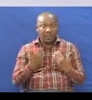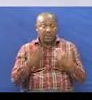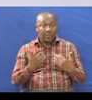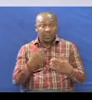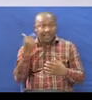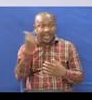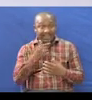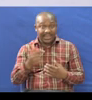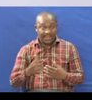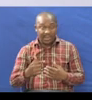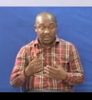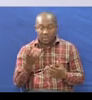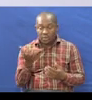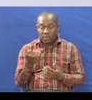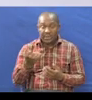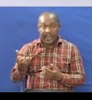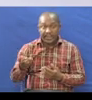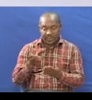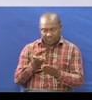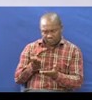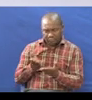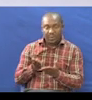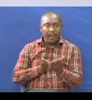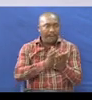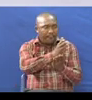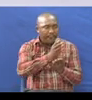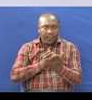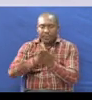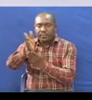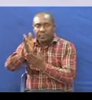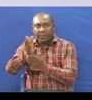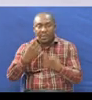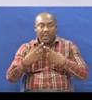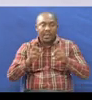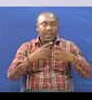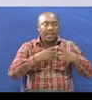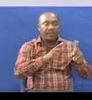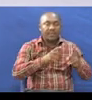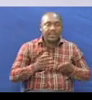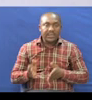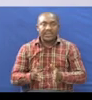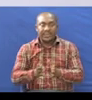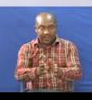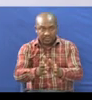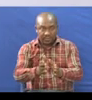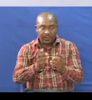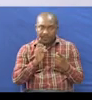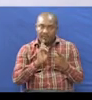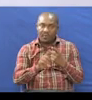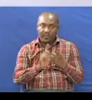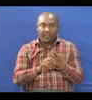society have passed through different systems. The first one